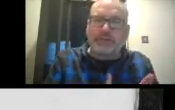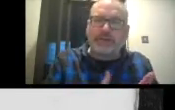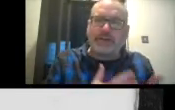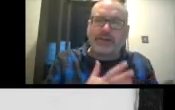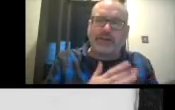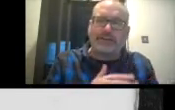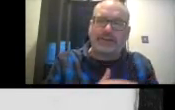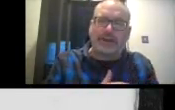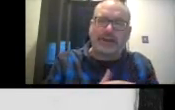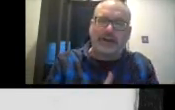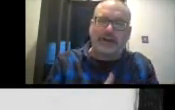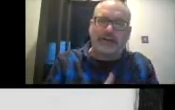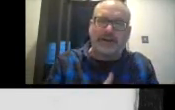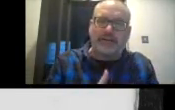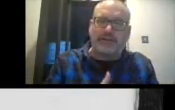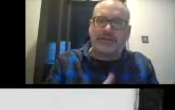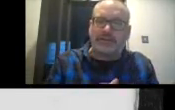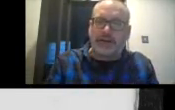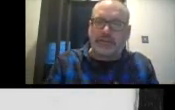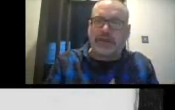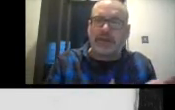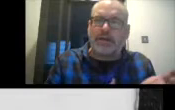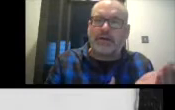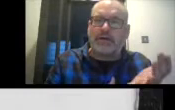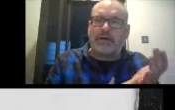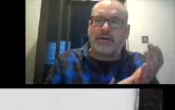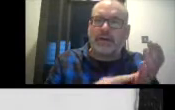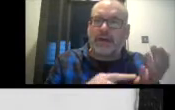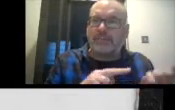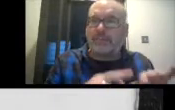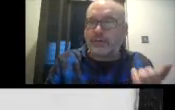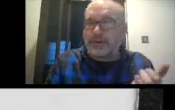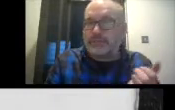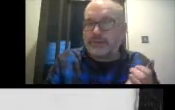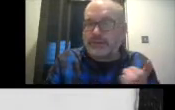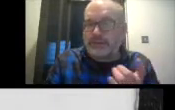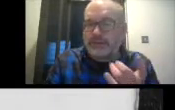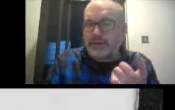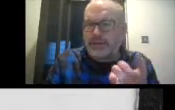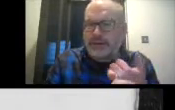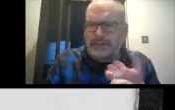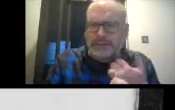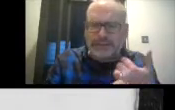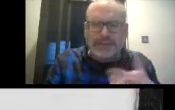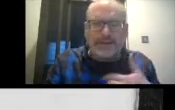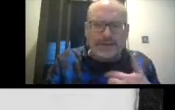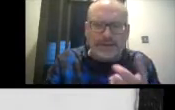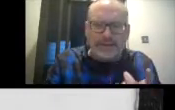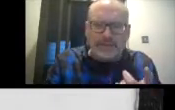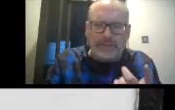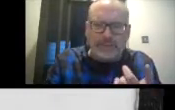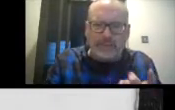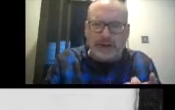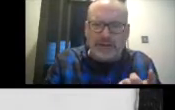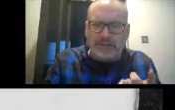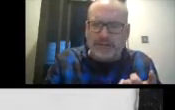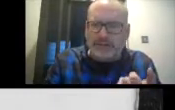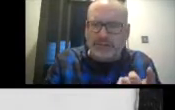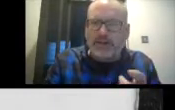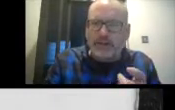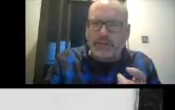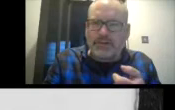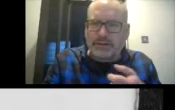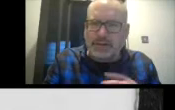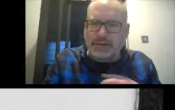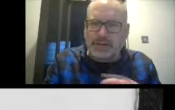looking for is are crimes like sodomy or buggery, which is a word I don't think widely used in